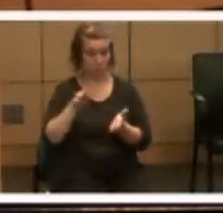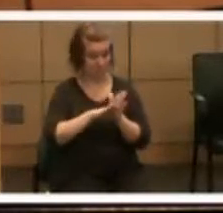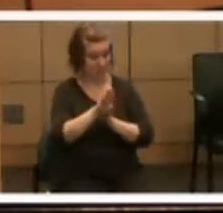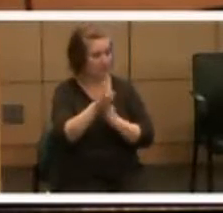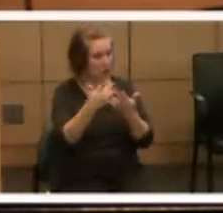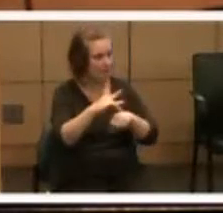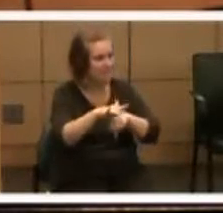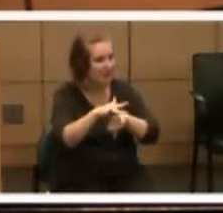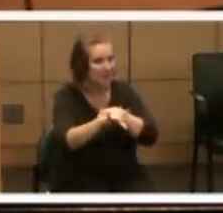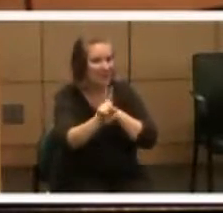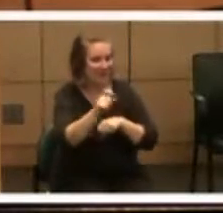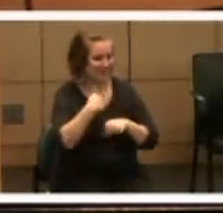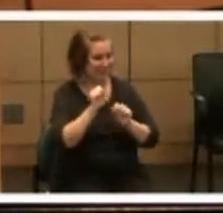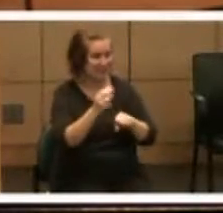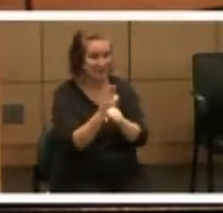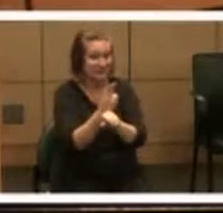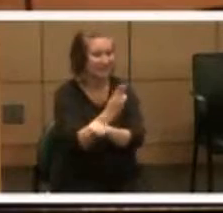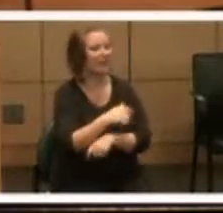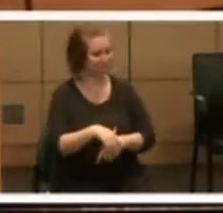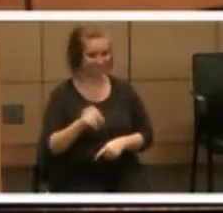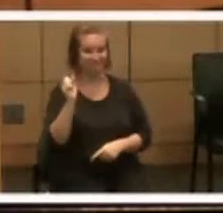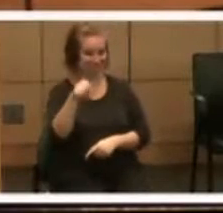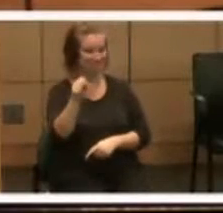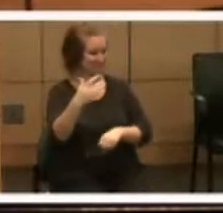it is available.